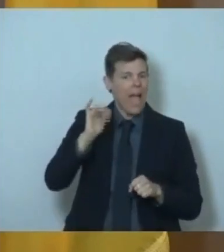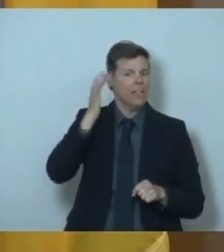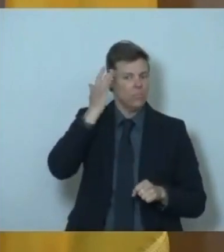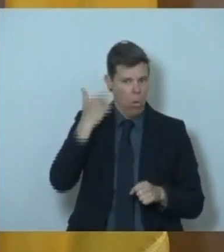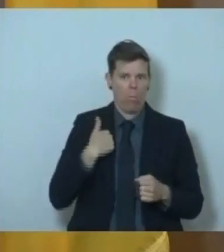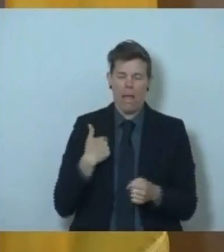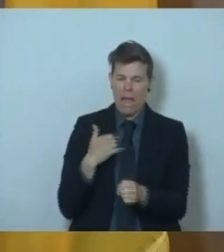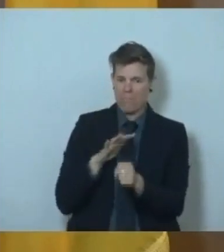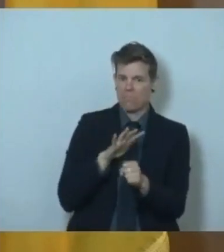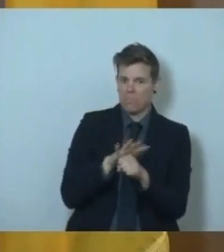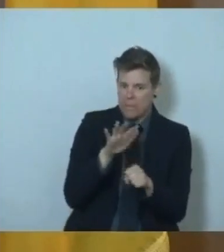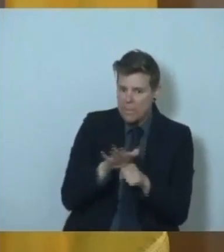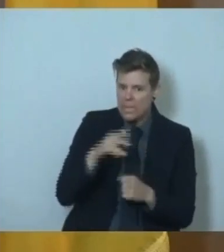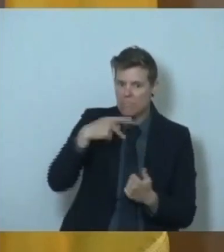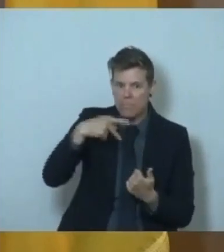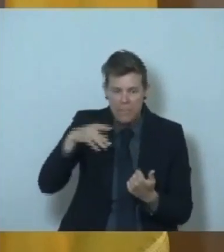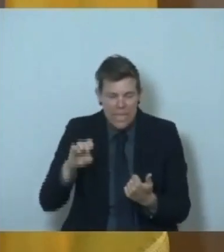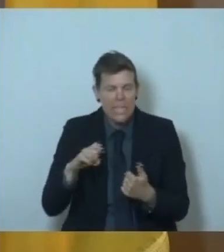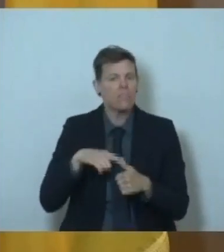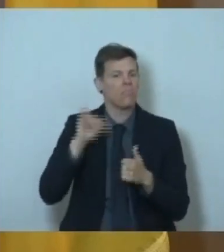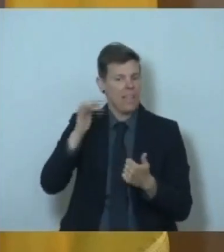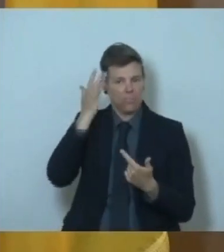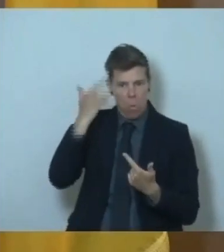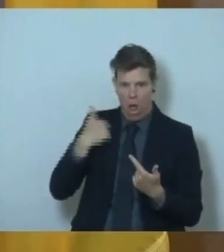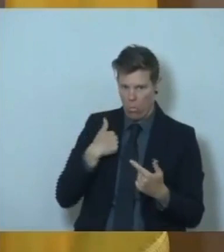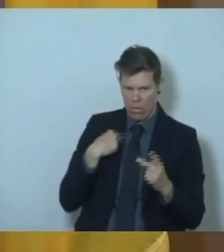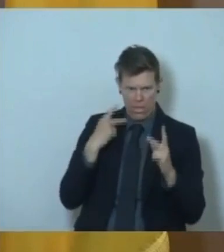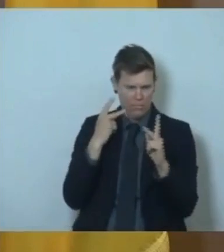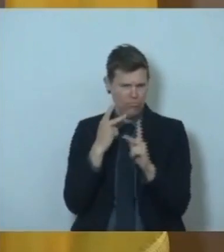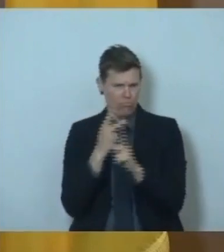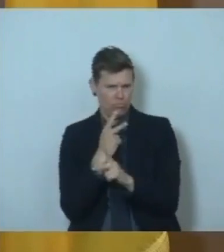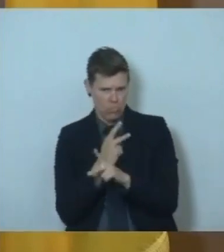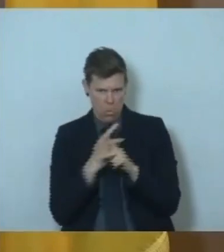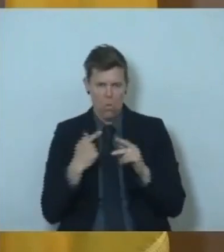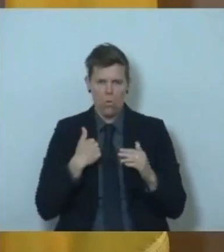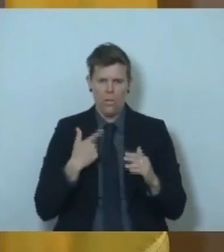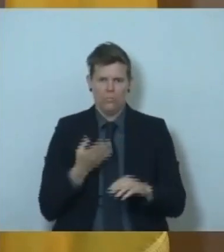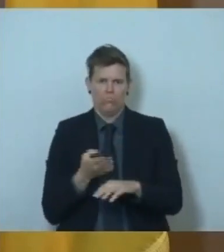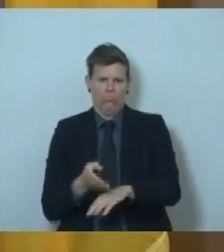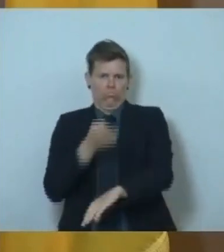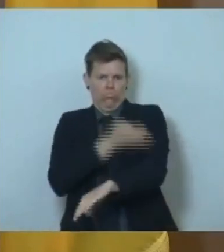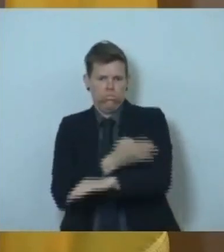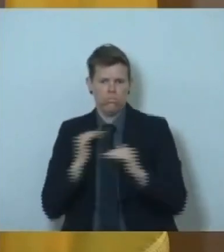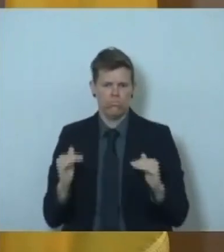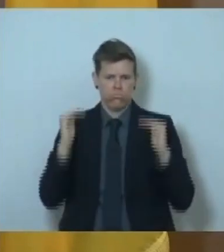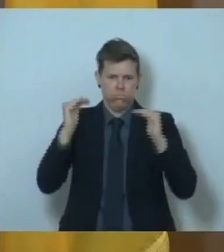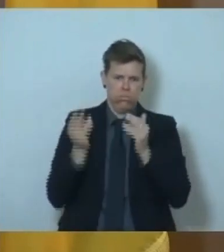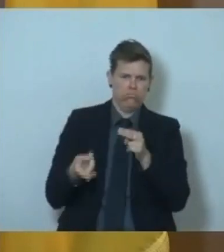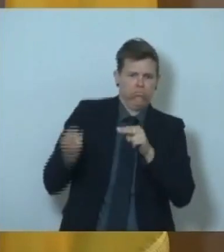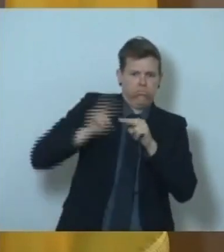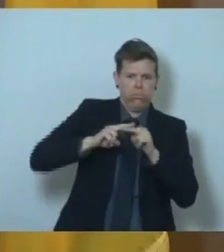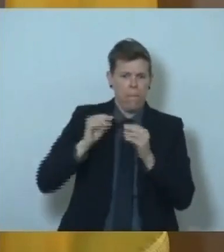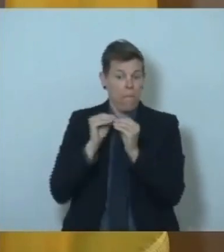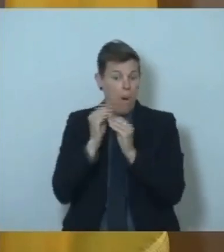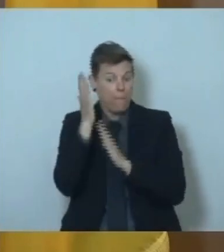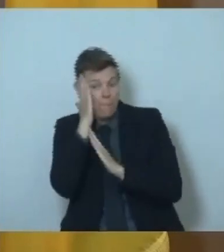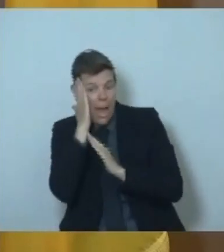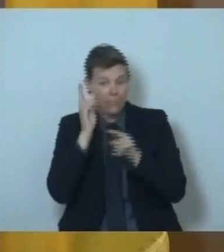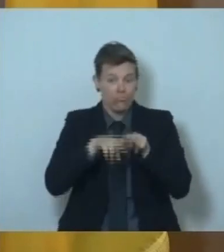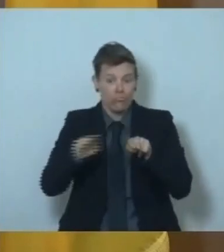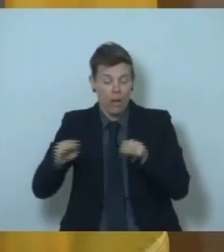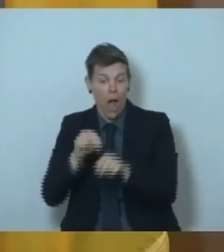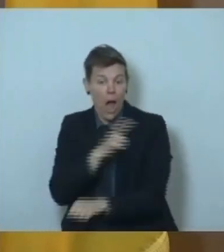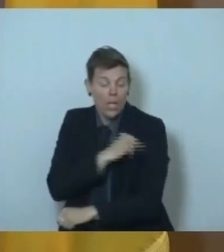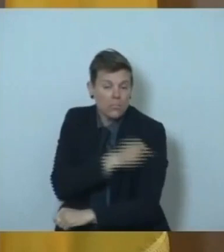expand our healthcare capacity, which is why we took such swift and strict measures early on, because we have half as